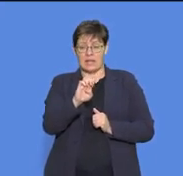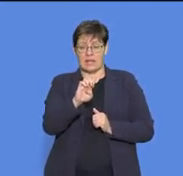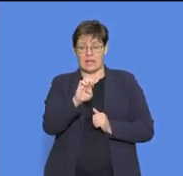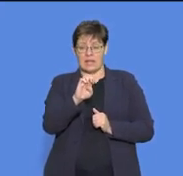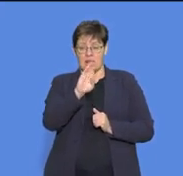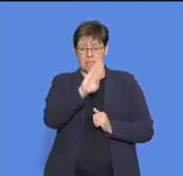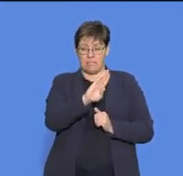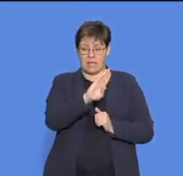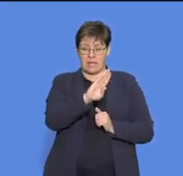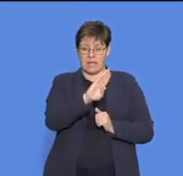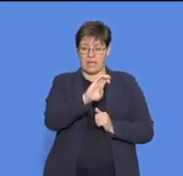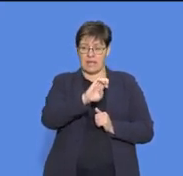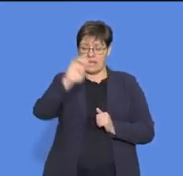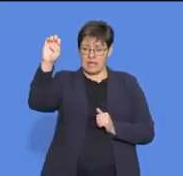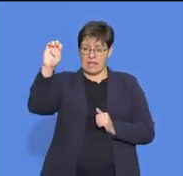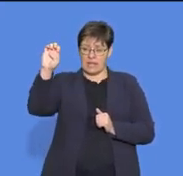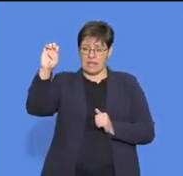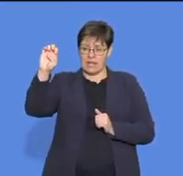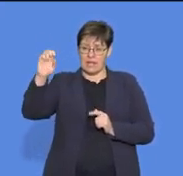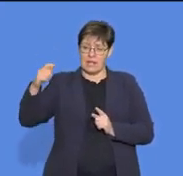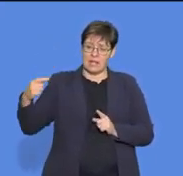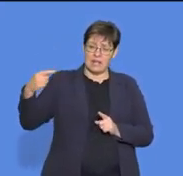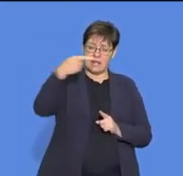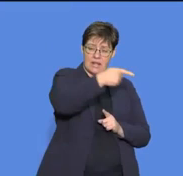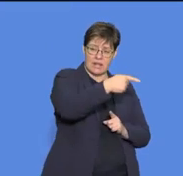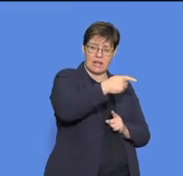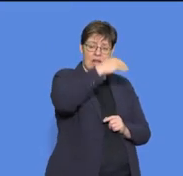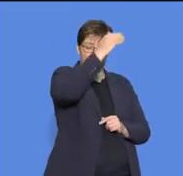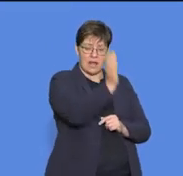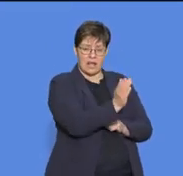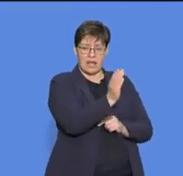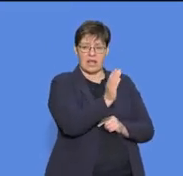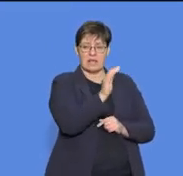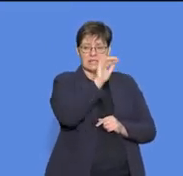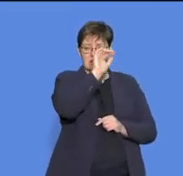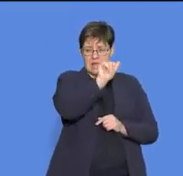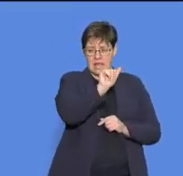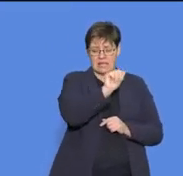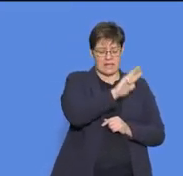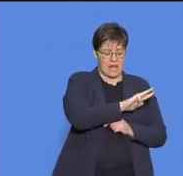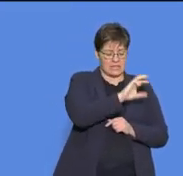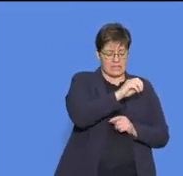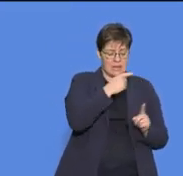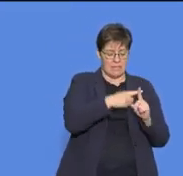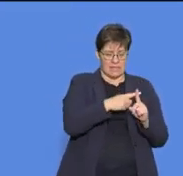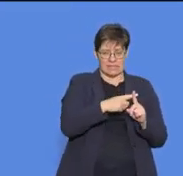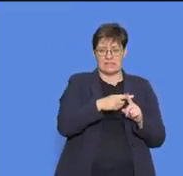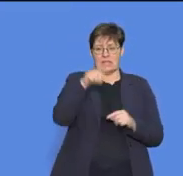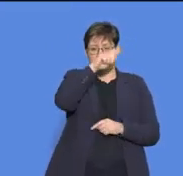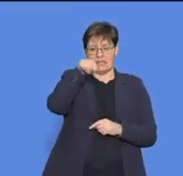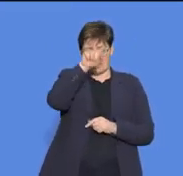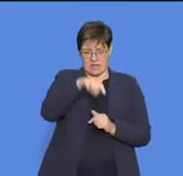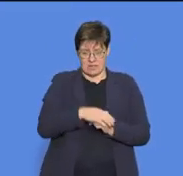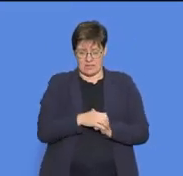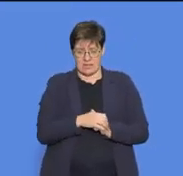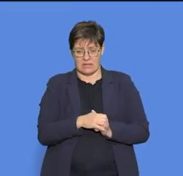BE and the angle across it, so we're going to use sine rule. So BE and sine of the angle across it. Now remember this angle is